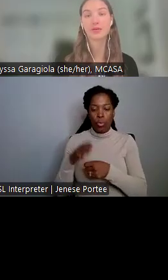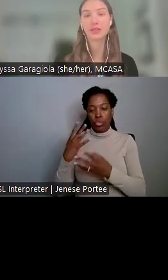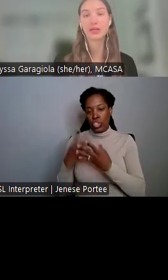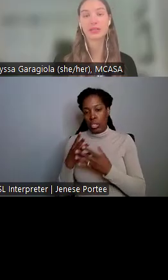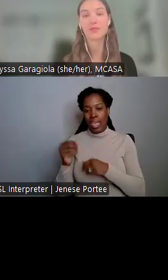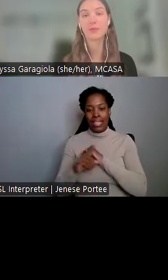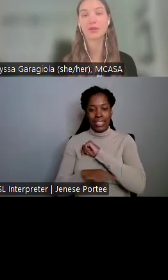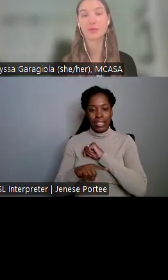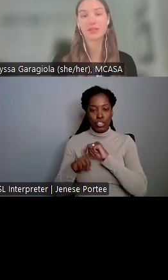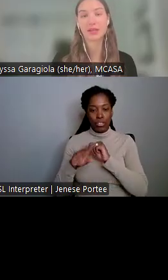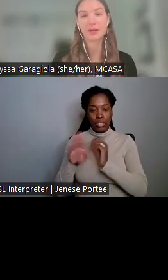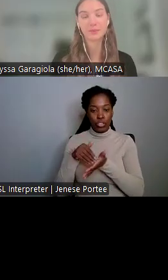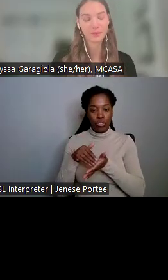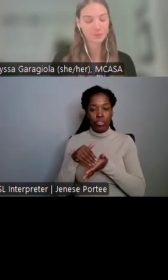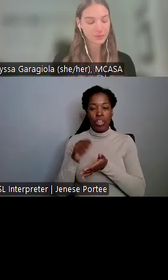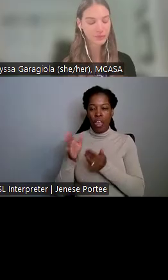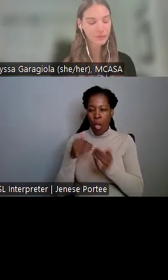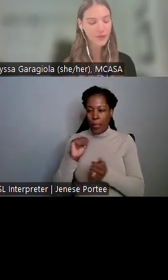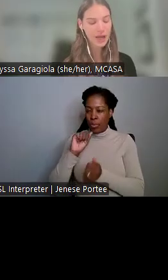every county except for Baltimore City.